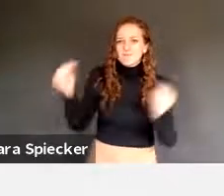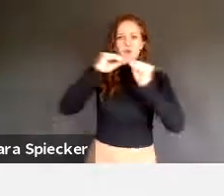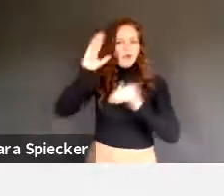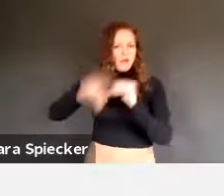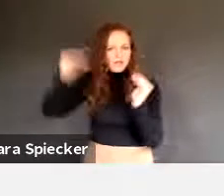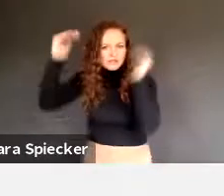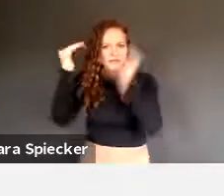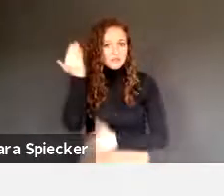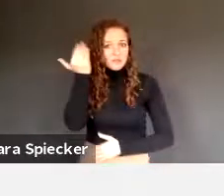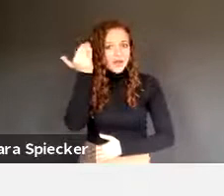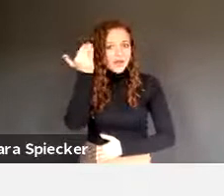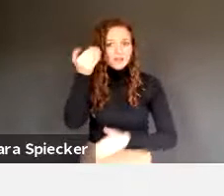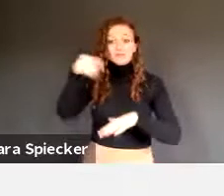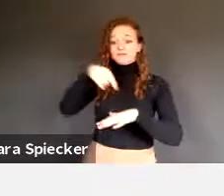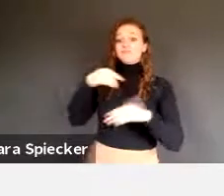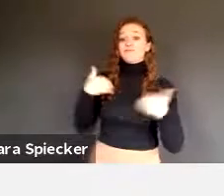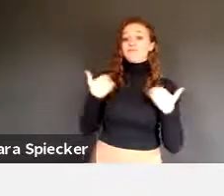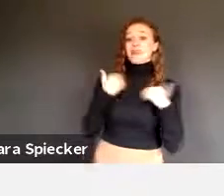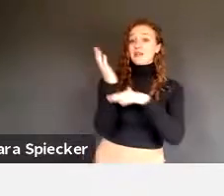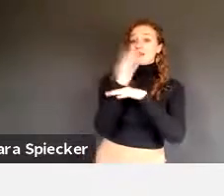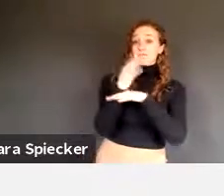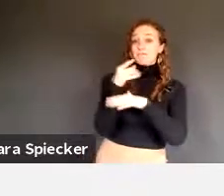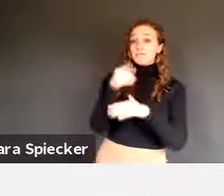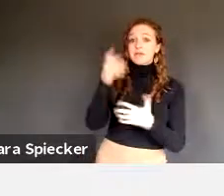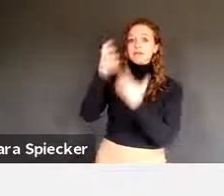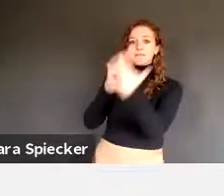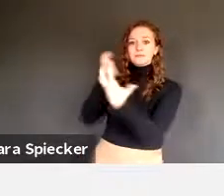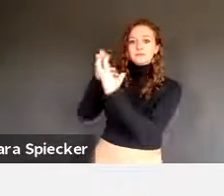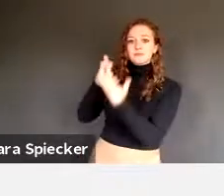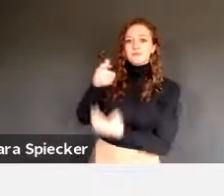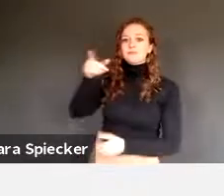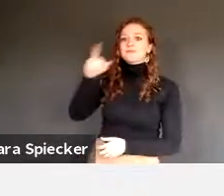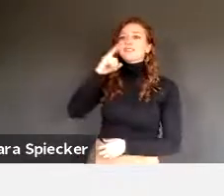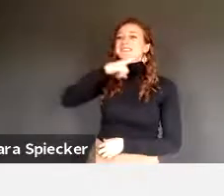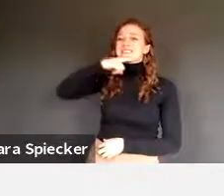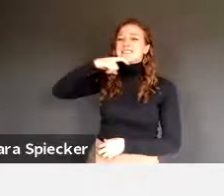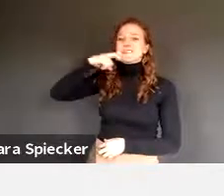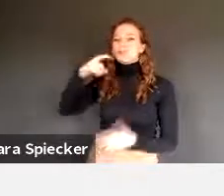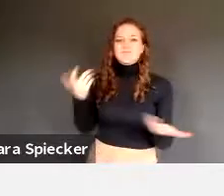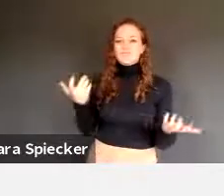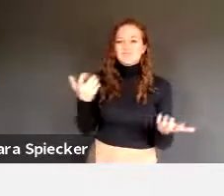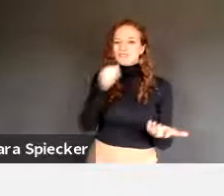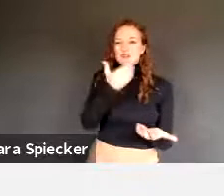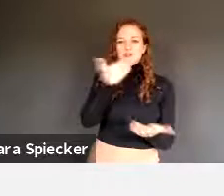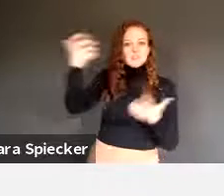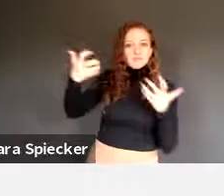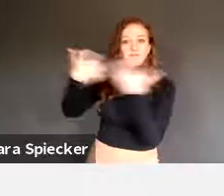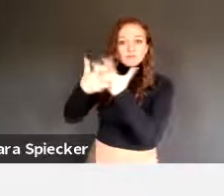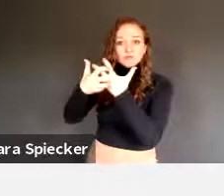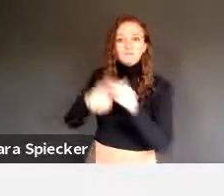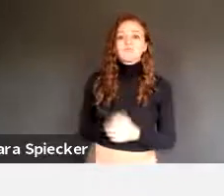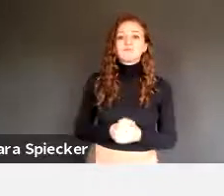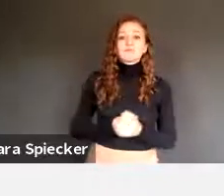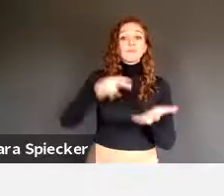more prone to harmful effects of desiccation than adult kelps. Because juvenile kelps,